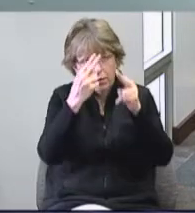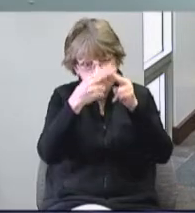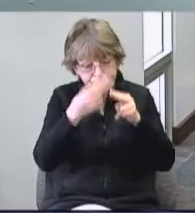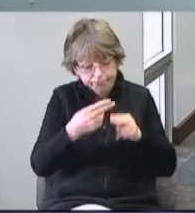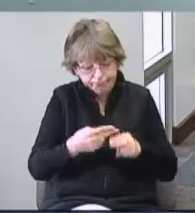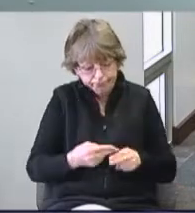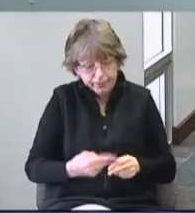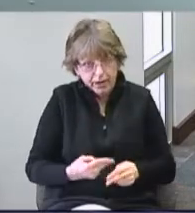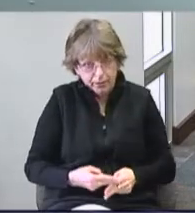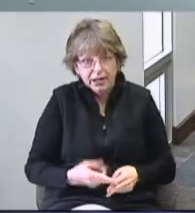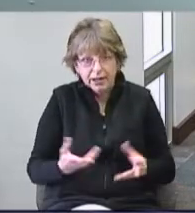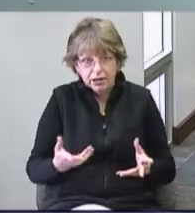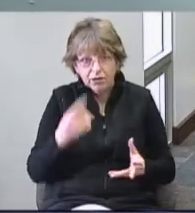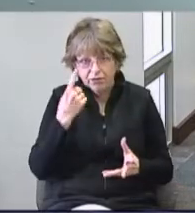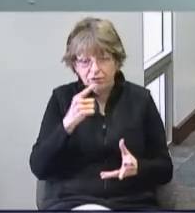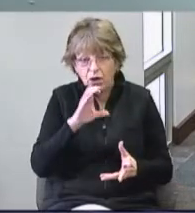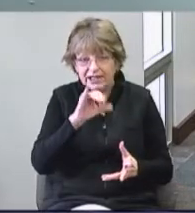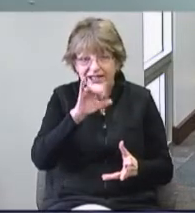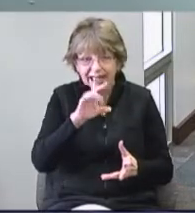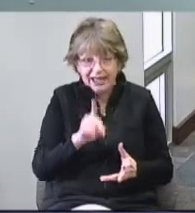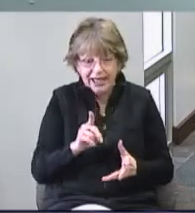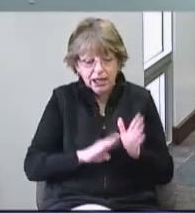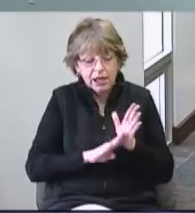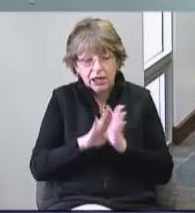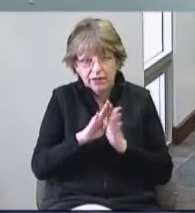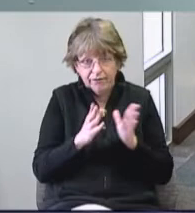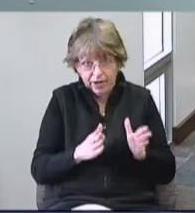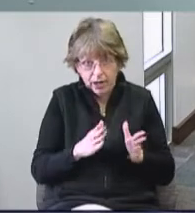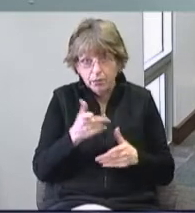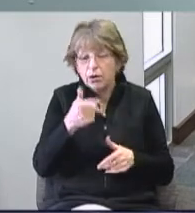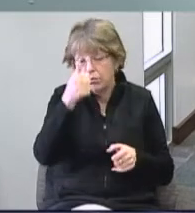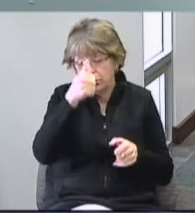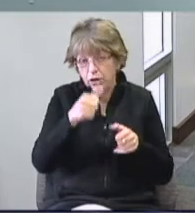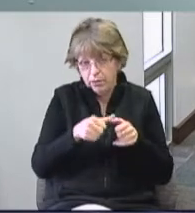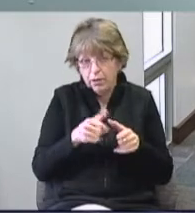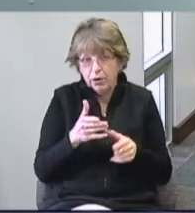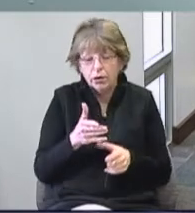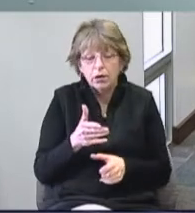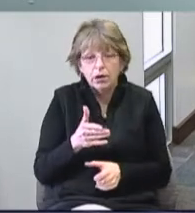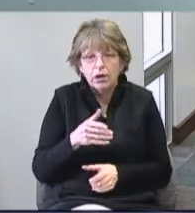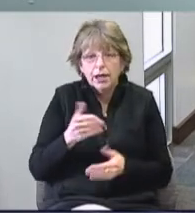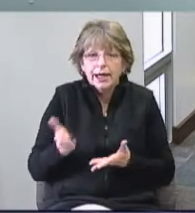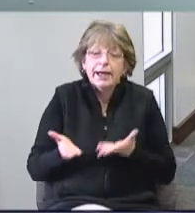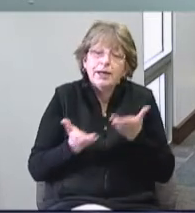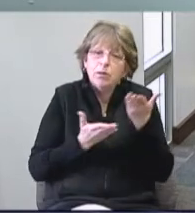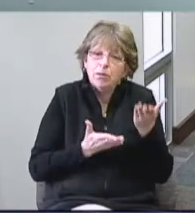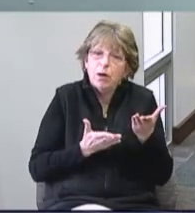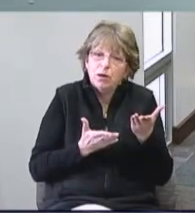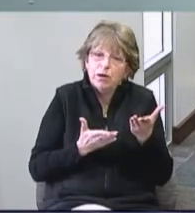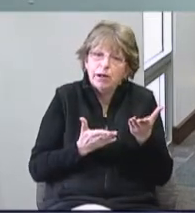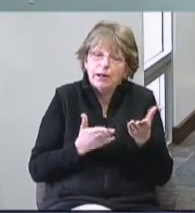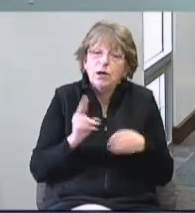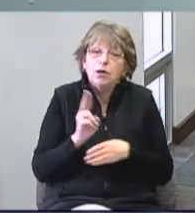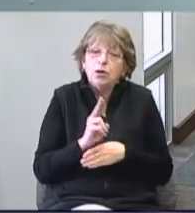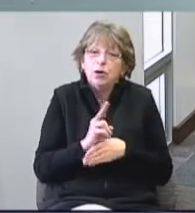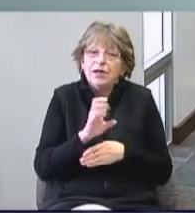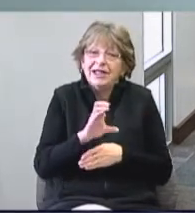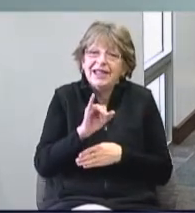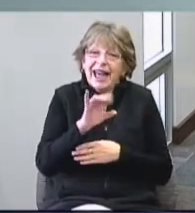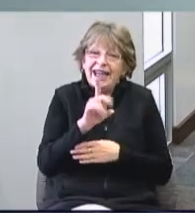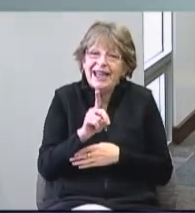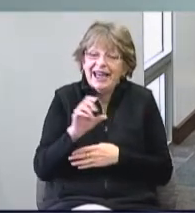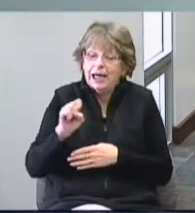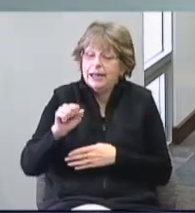the CID. The developer, as you recall, is proposing to implement a CID